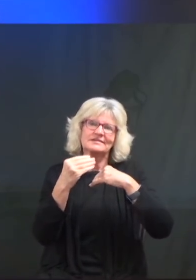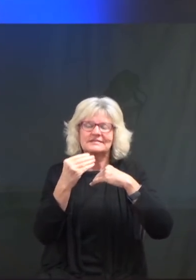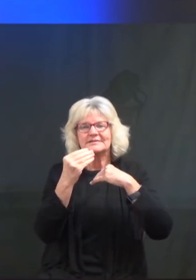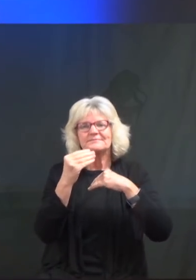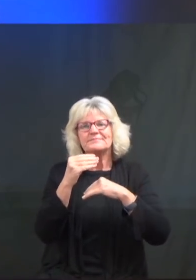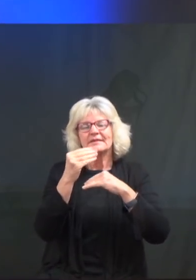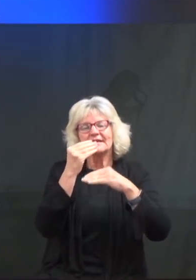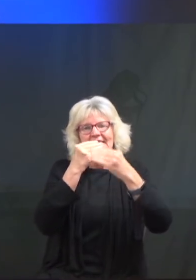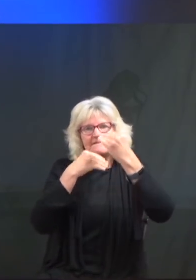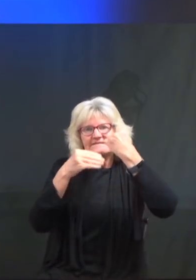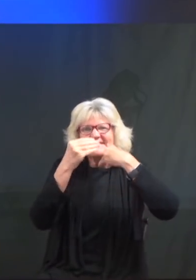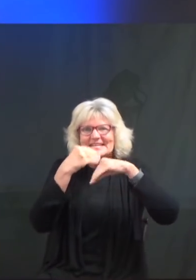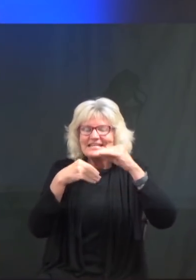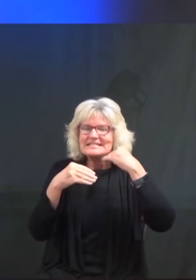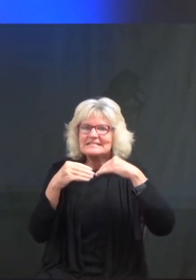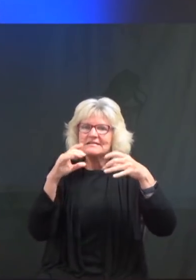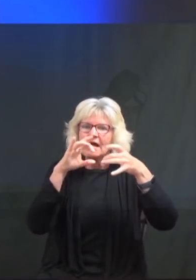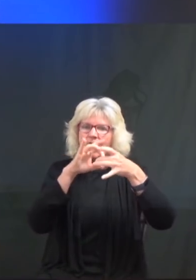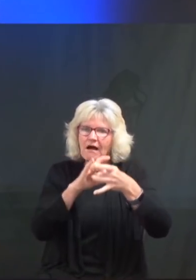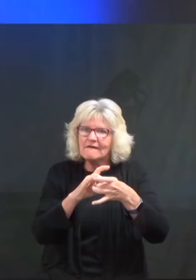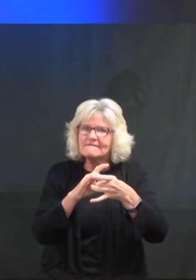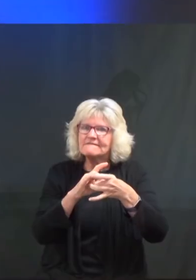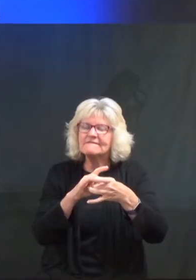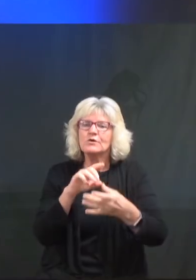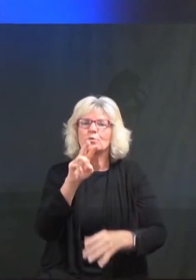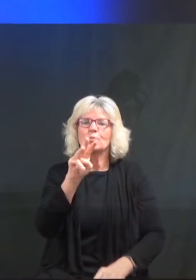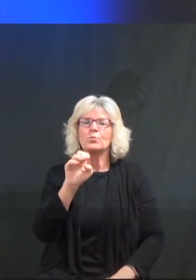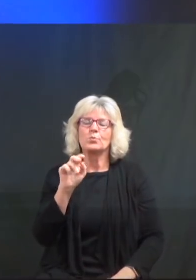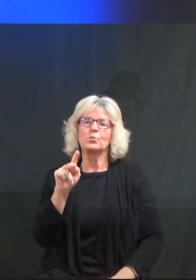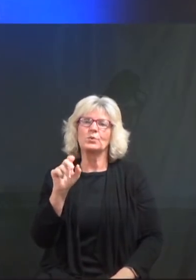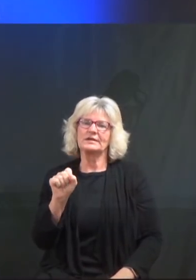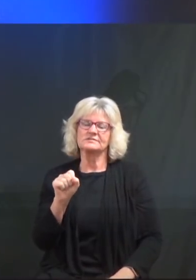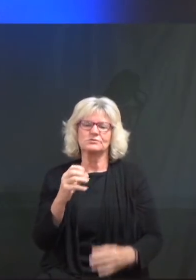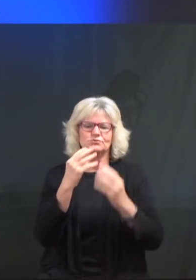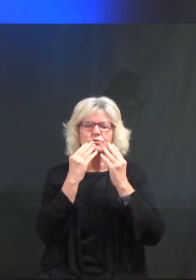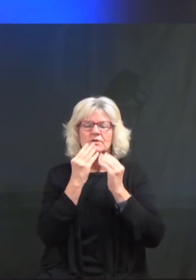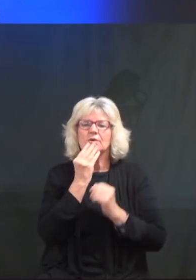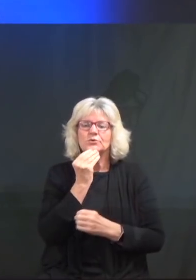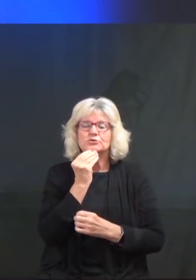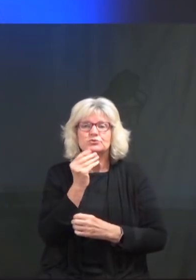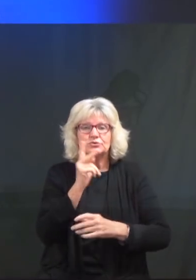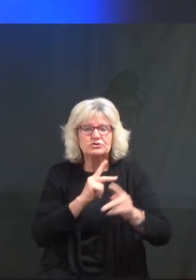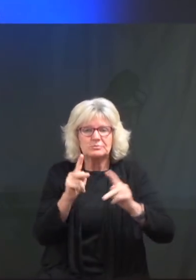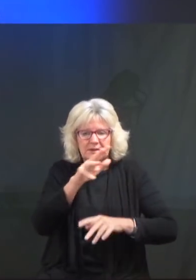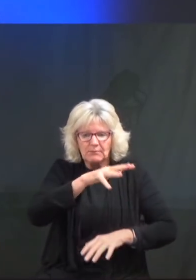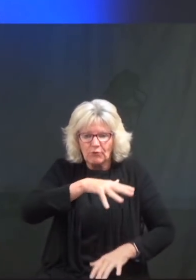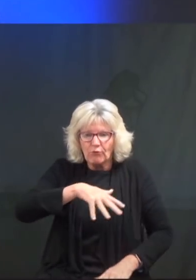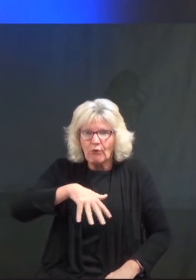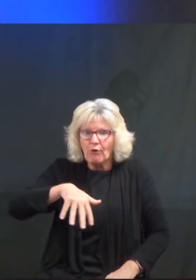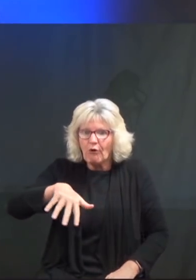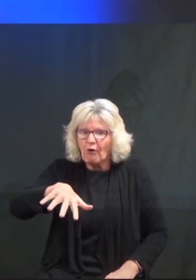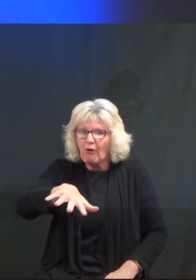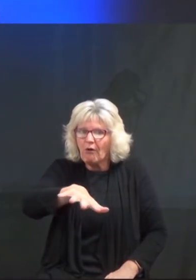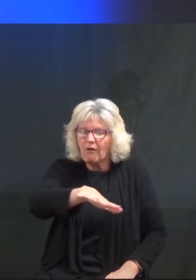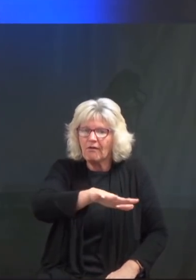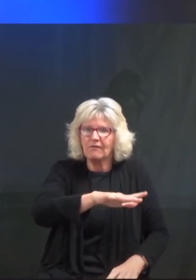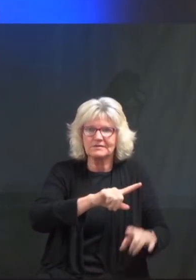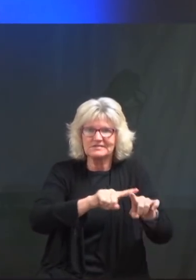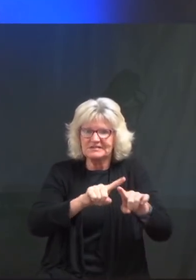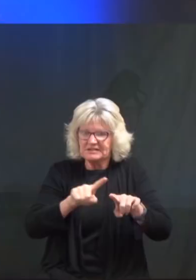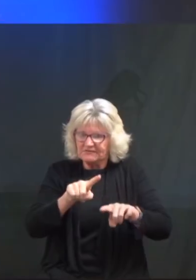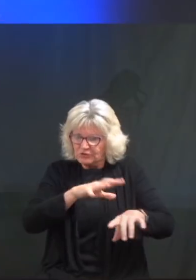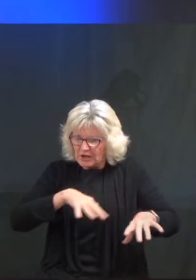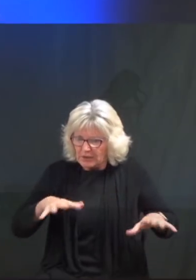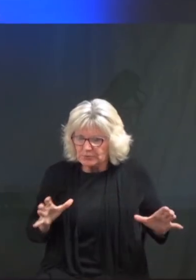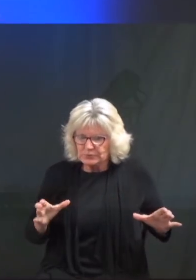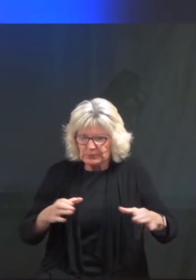Feast of Weeks. And so they were devout Jews from all over the area with all different kinds of languages. That's why when